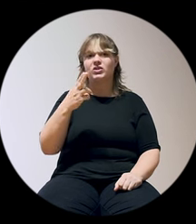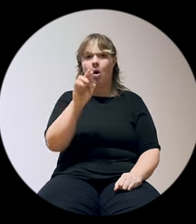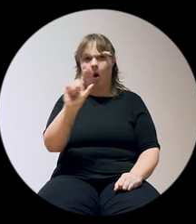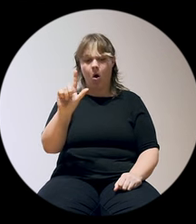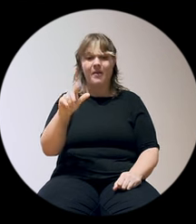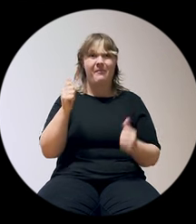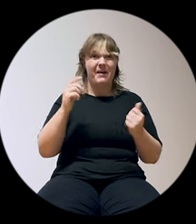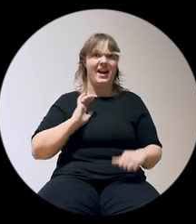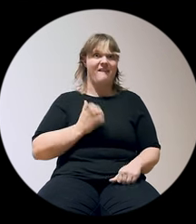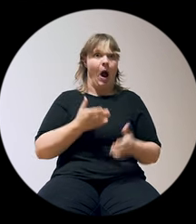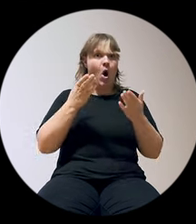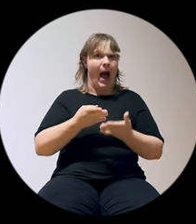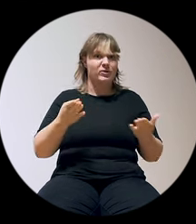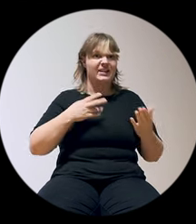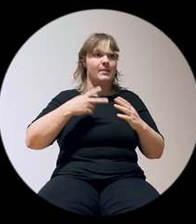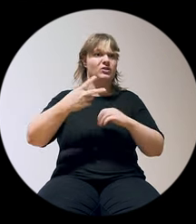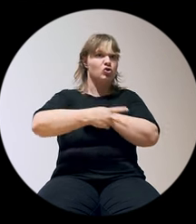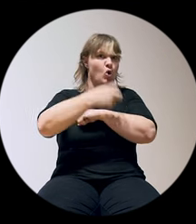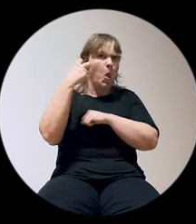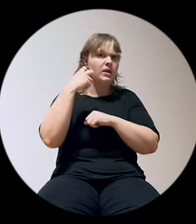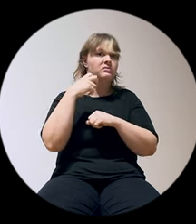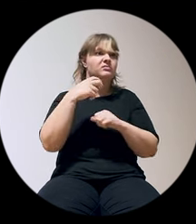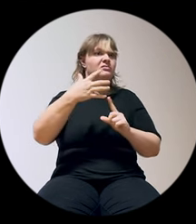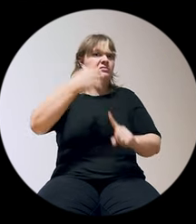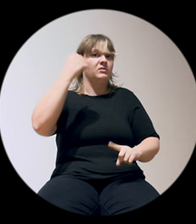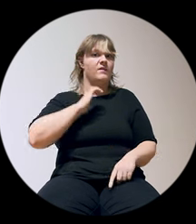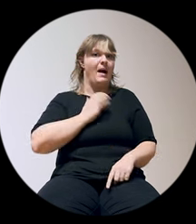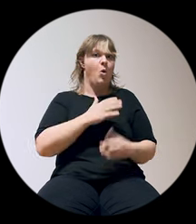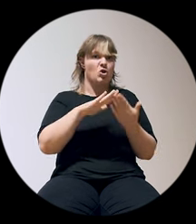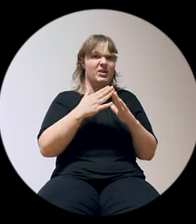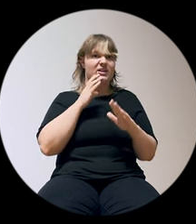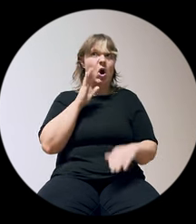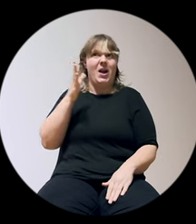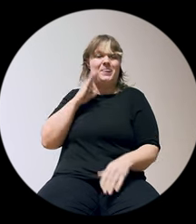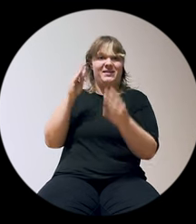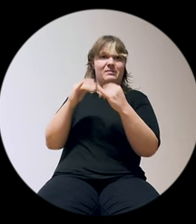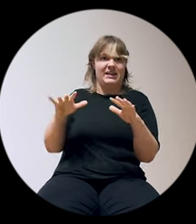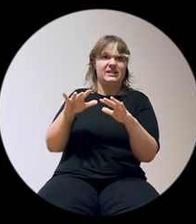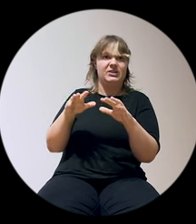Many of our objects that have been stolen or removed from our communities exist in these spaces.